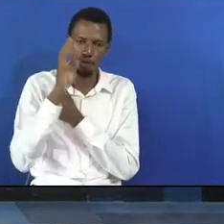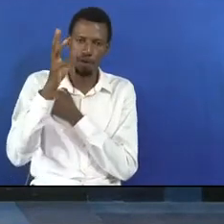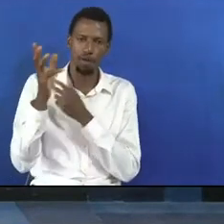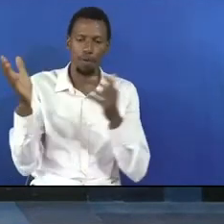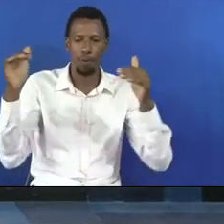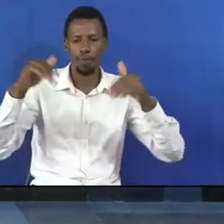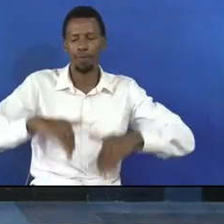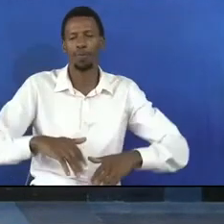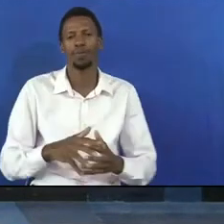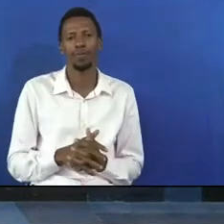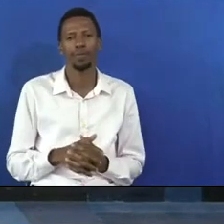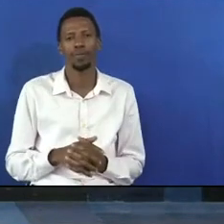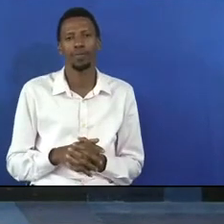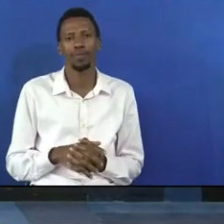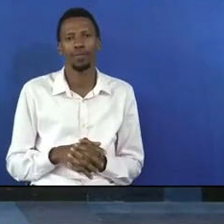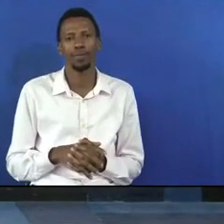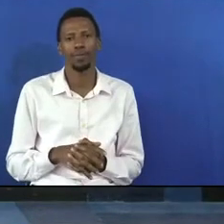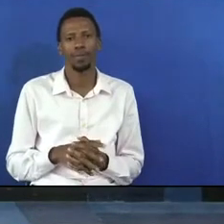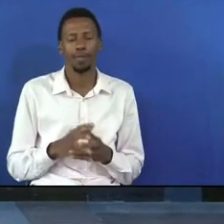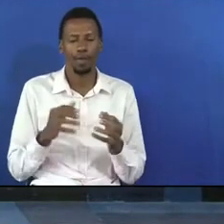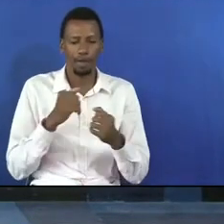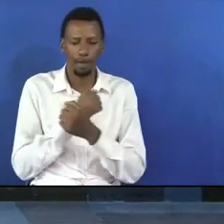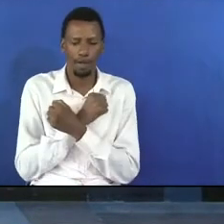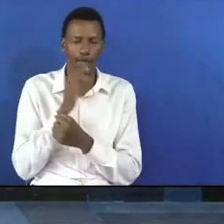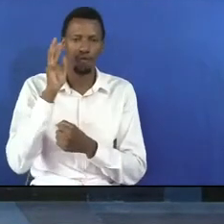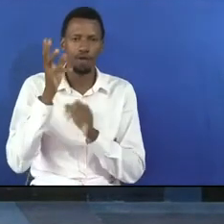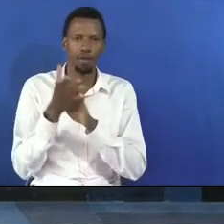decline. Will grow cold.